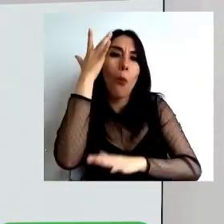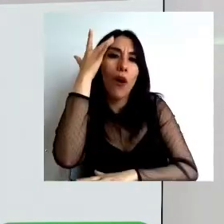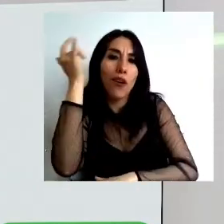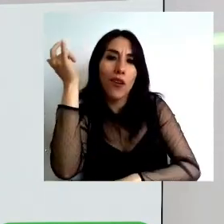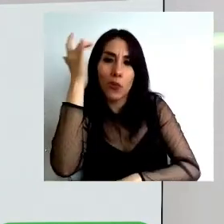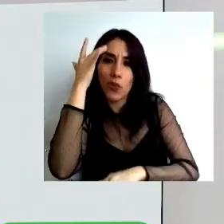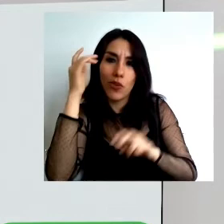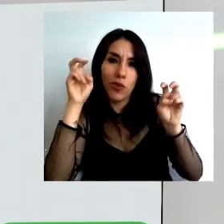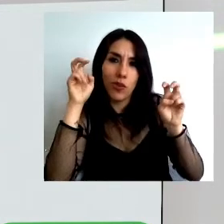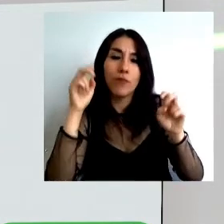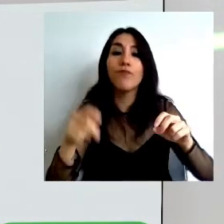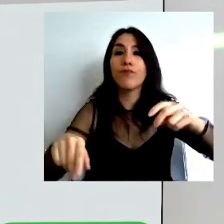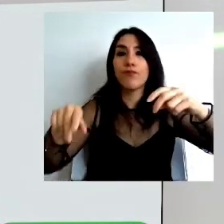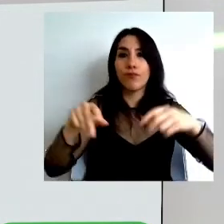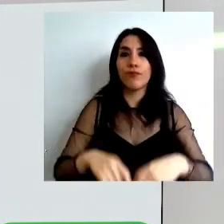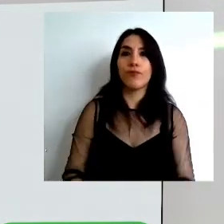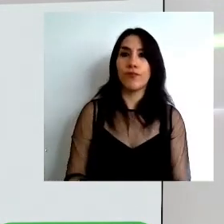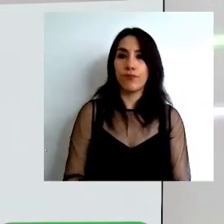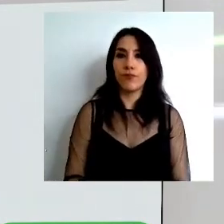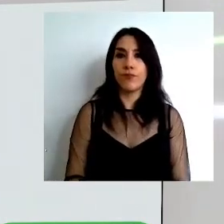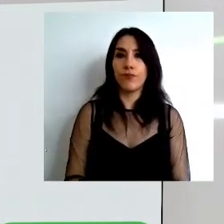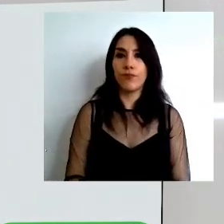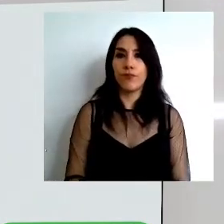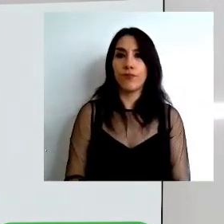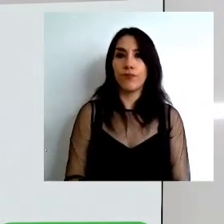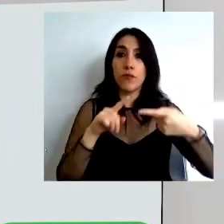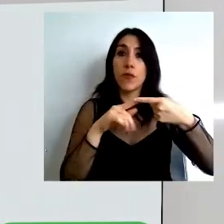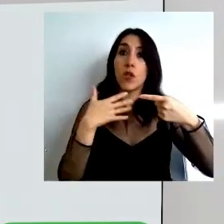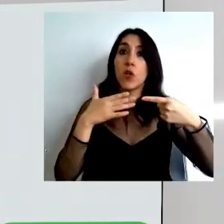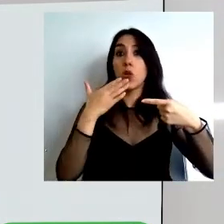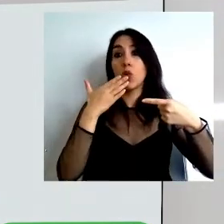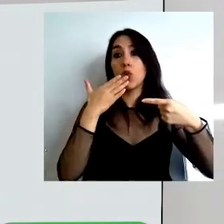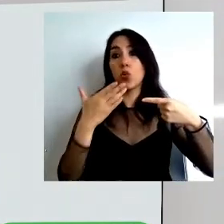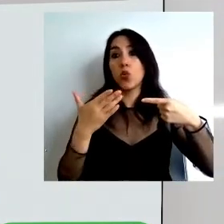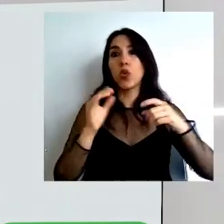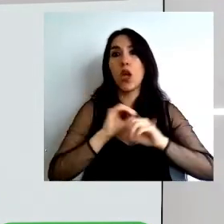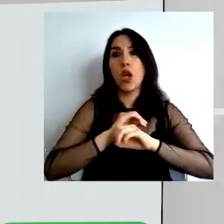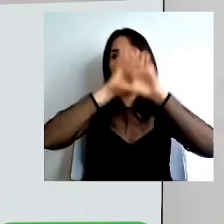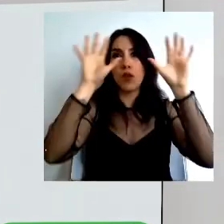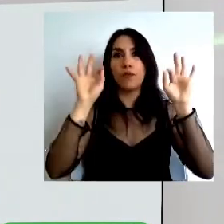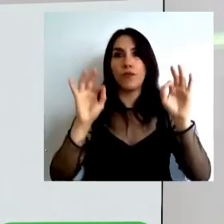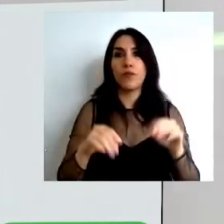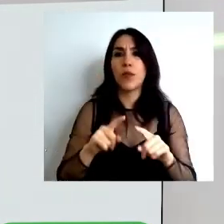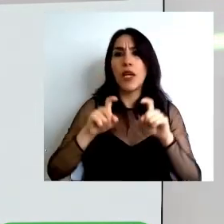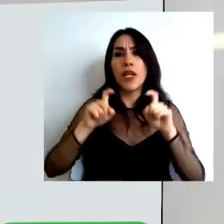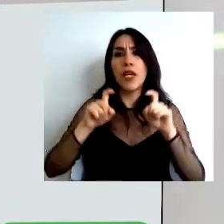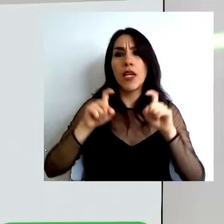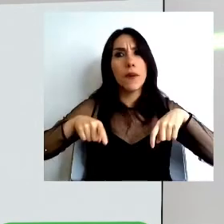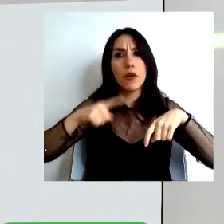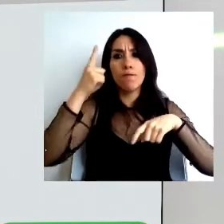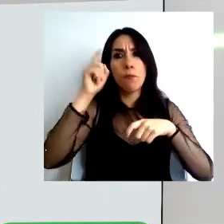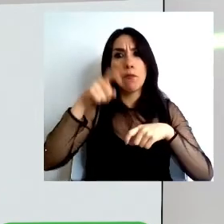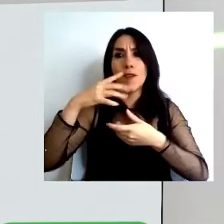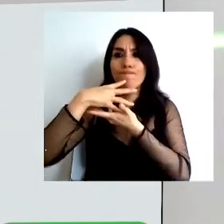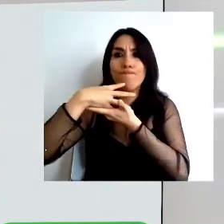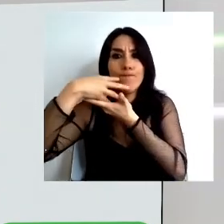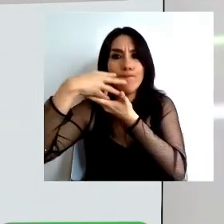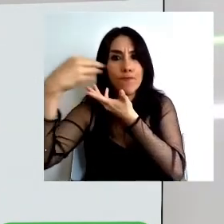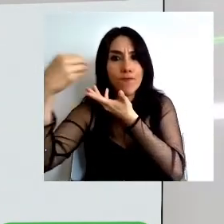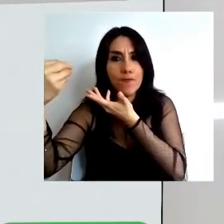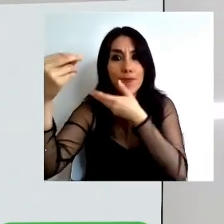in which case it might not be the right thing? Or is this something that you intentionally believe fits within your strategy, your